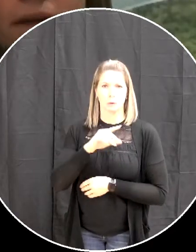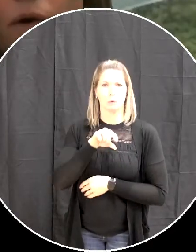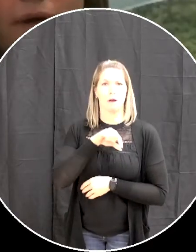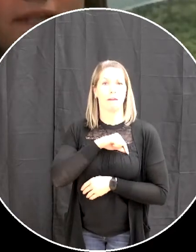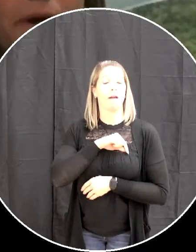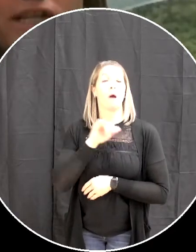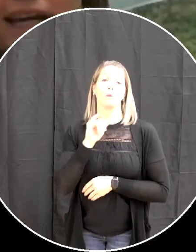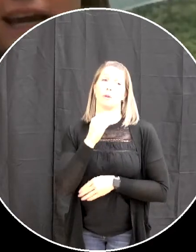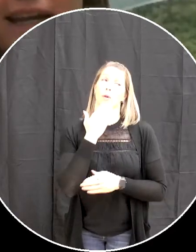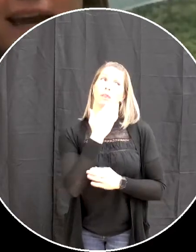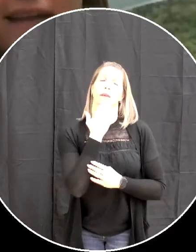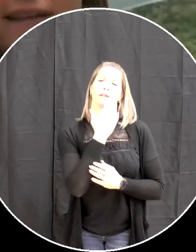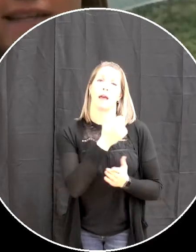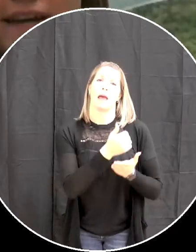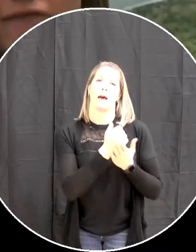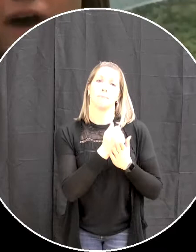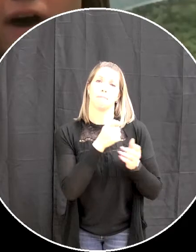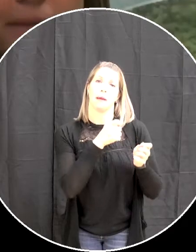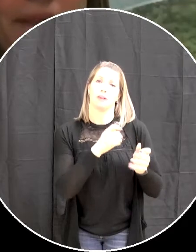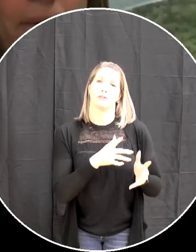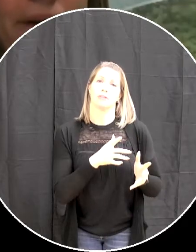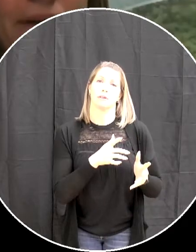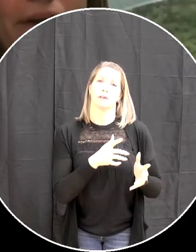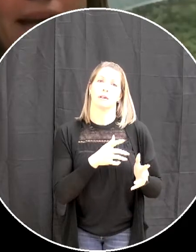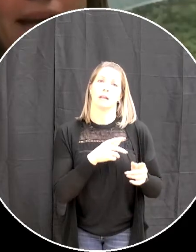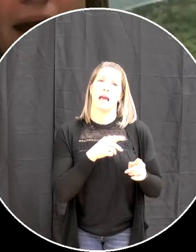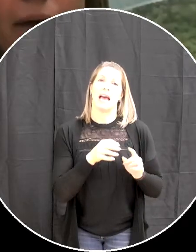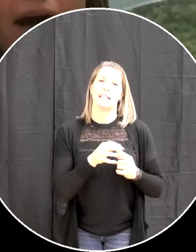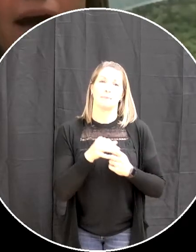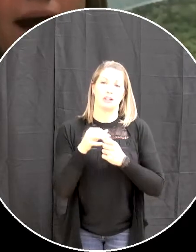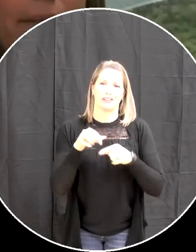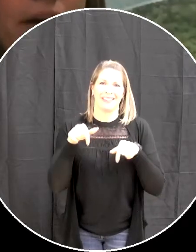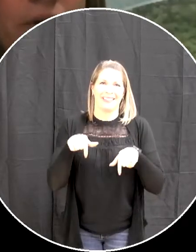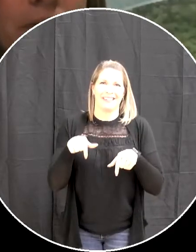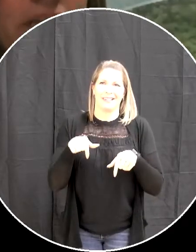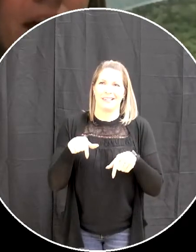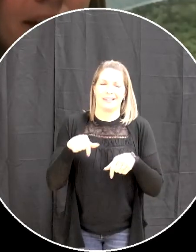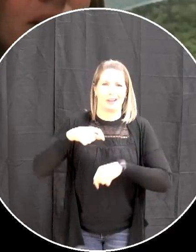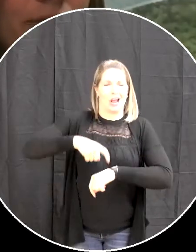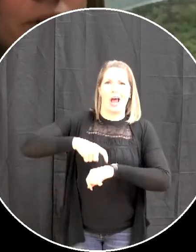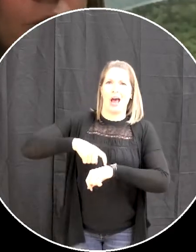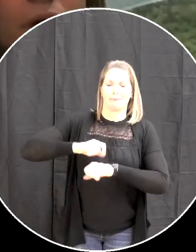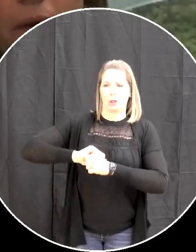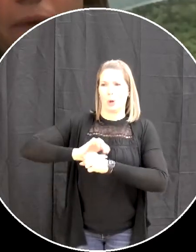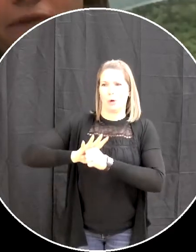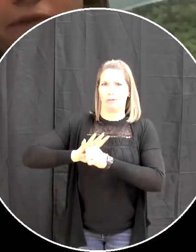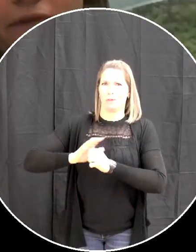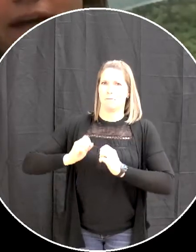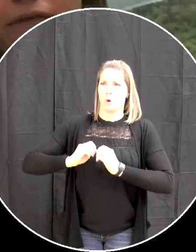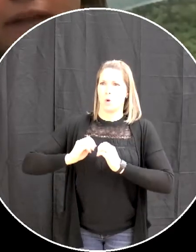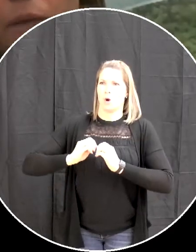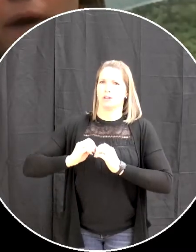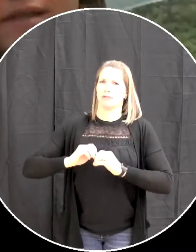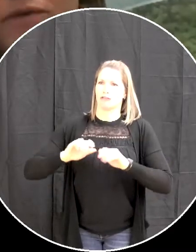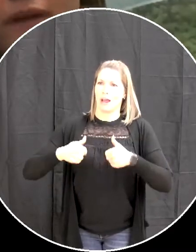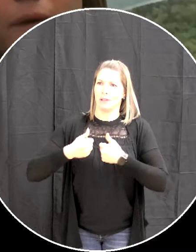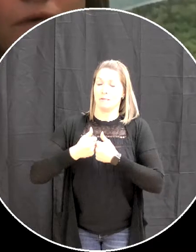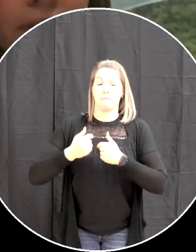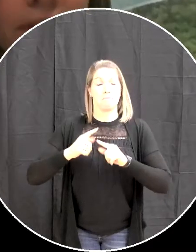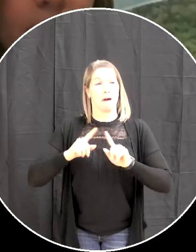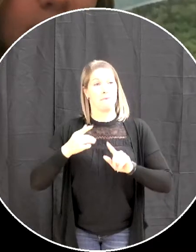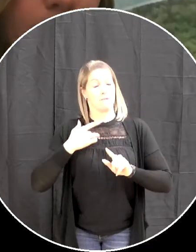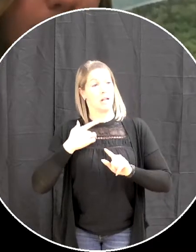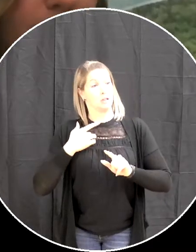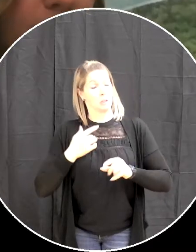You know, especially in this environment that we're in right now, it could be challenging for sure, but we felt like it really went smoothly, and we're